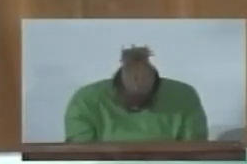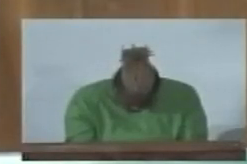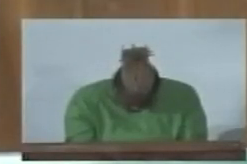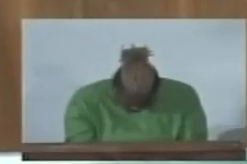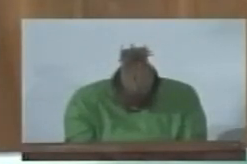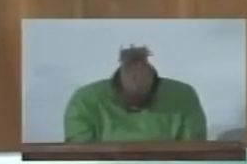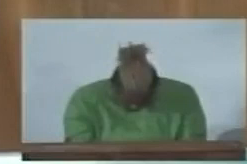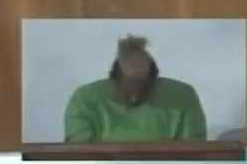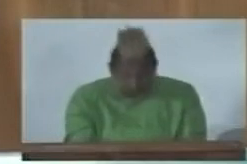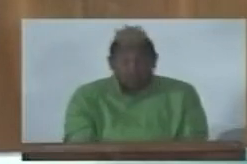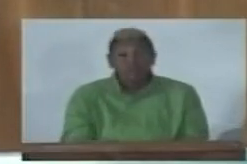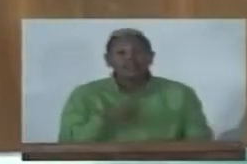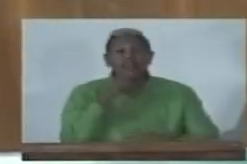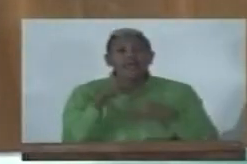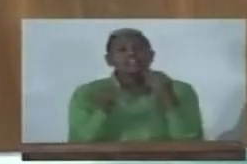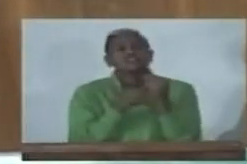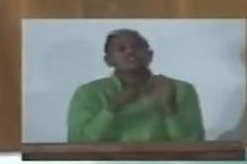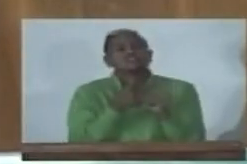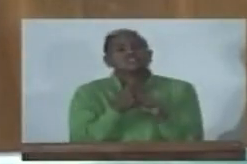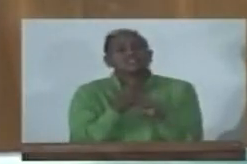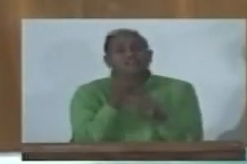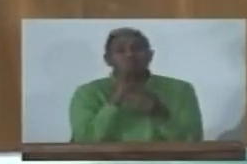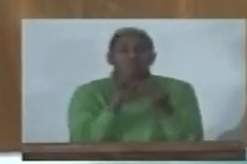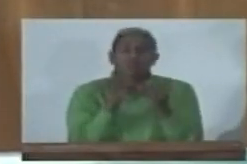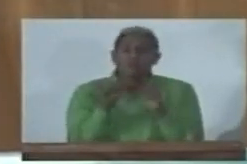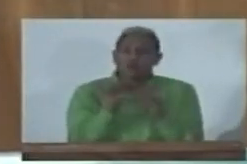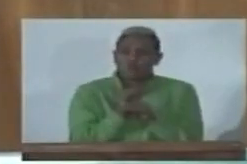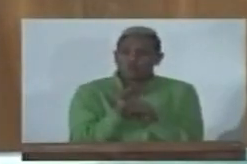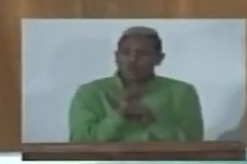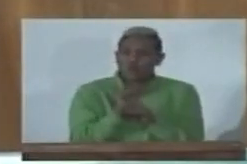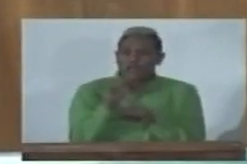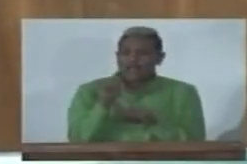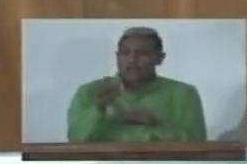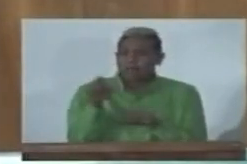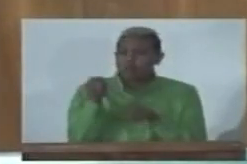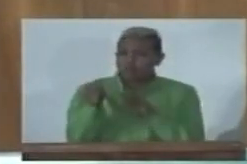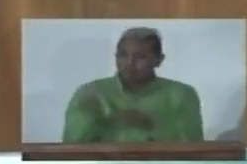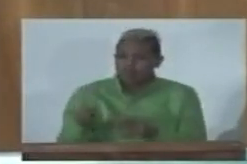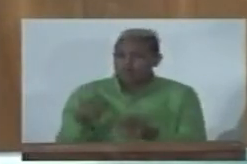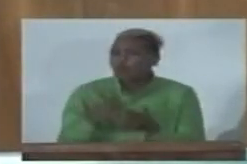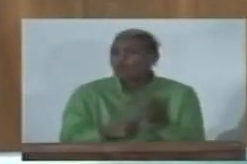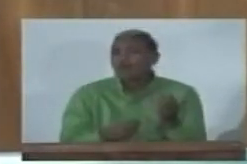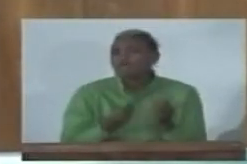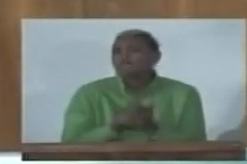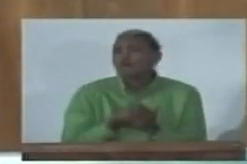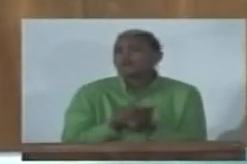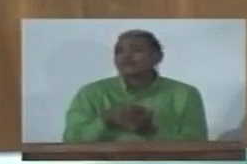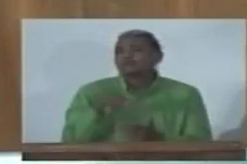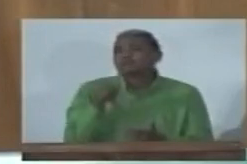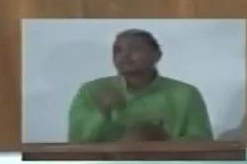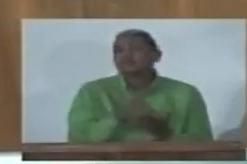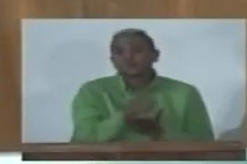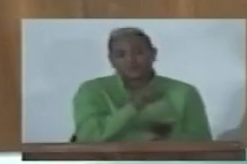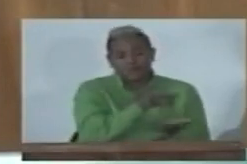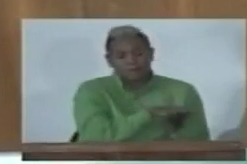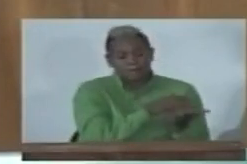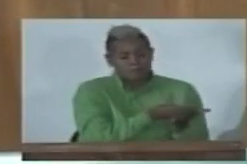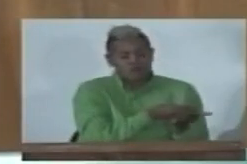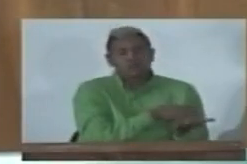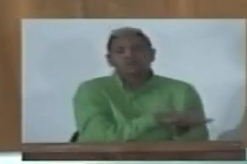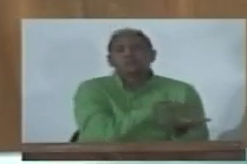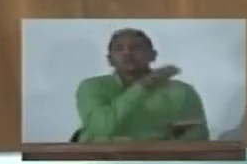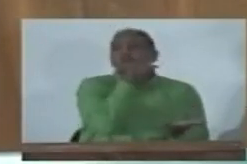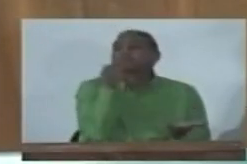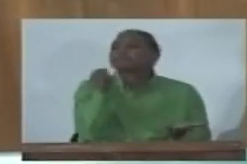course of things prior to GAP, what capital works would have been funded through this fund.